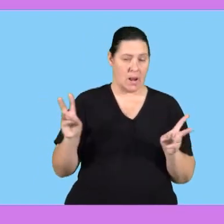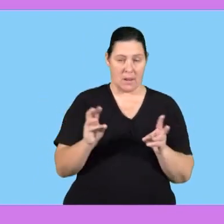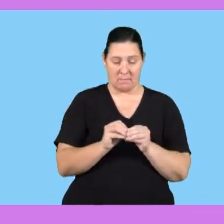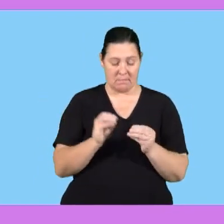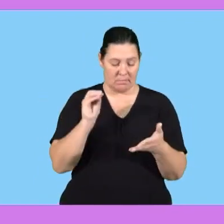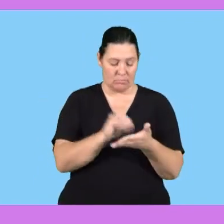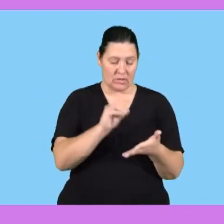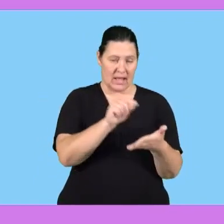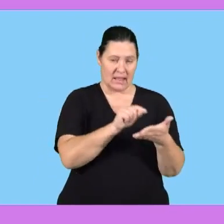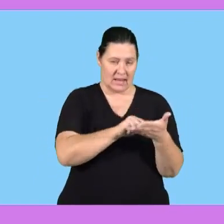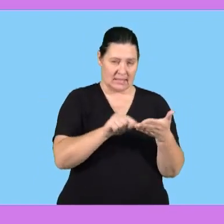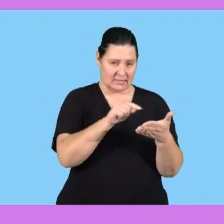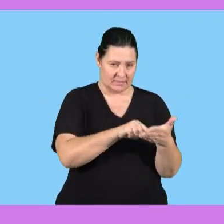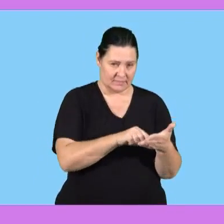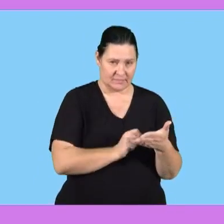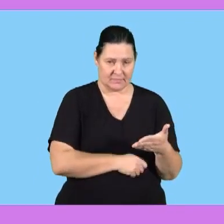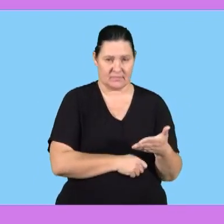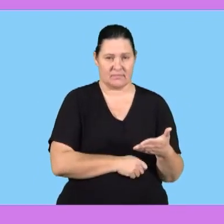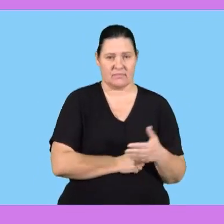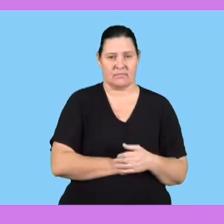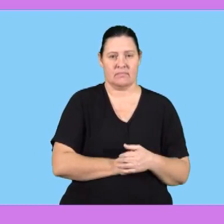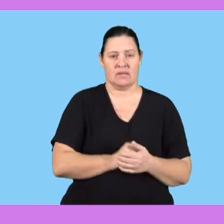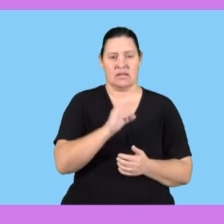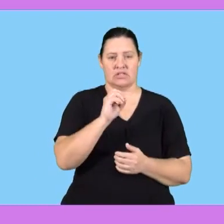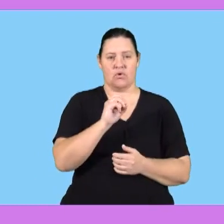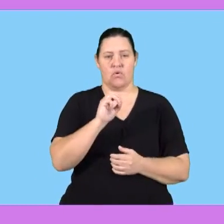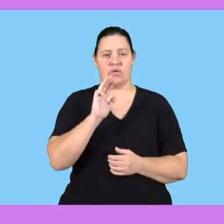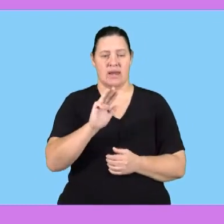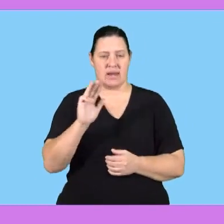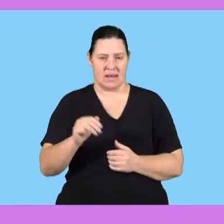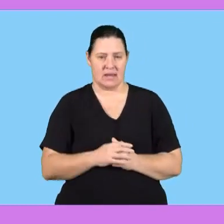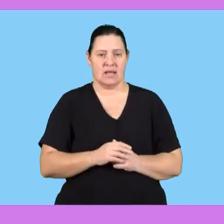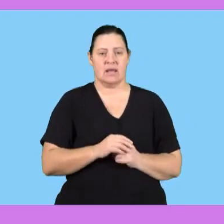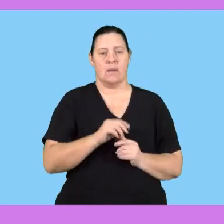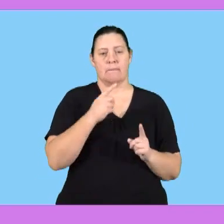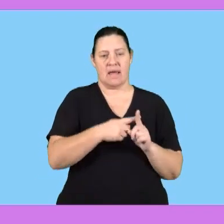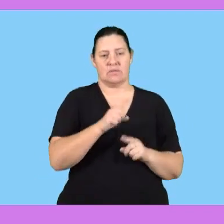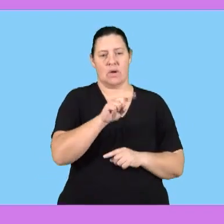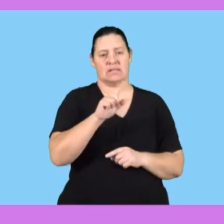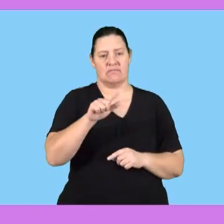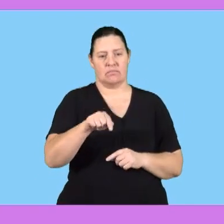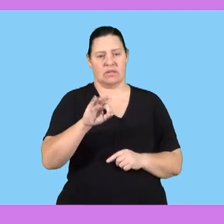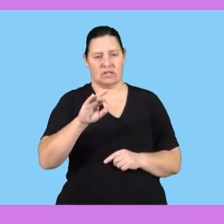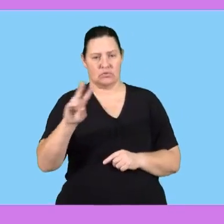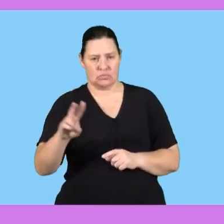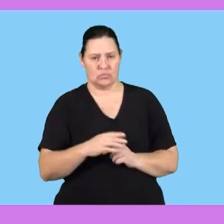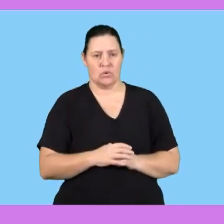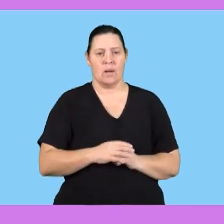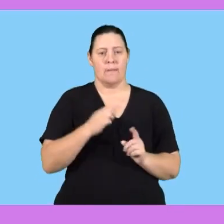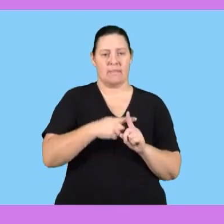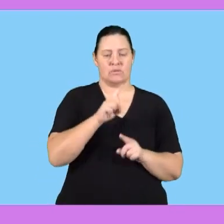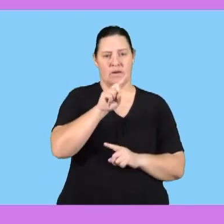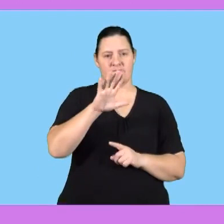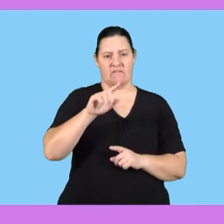have all my 10 numbers. So let's punch that in on our calculator. 0.99 plus